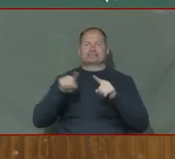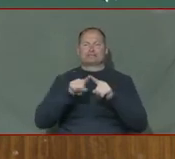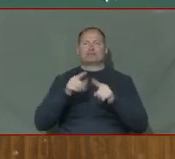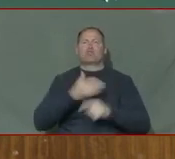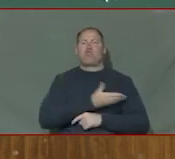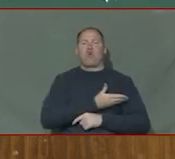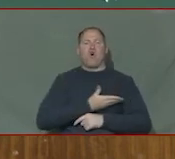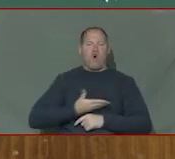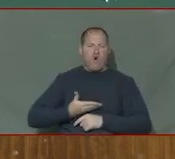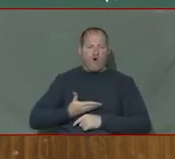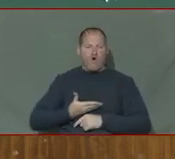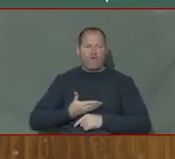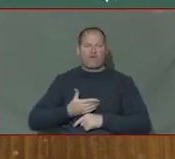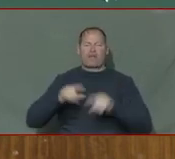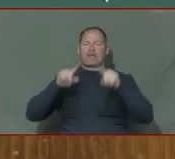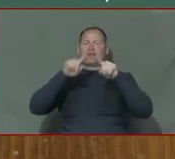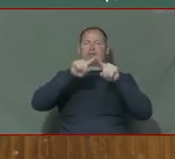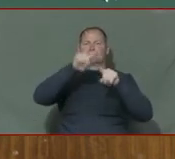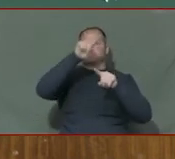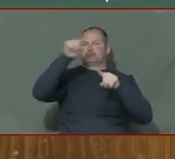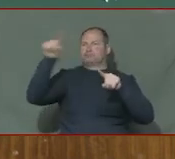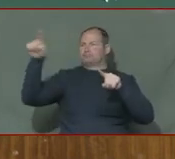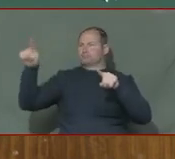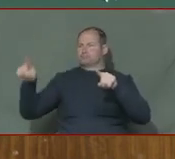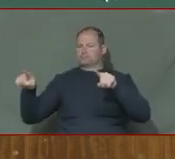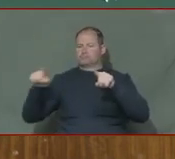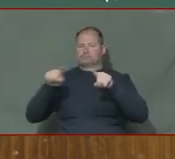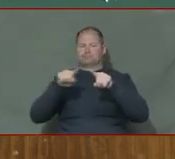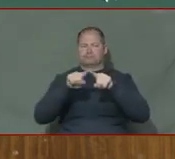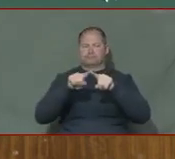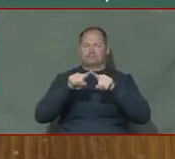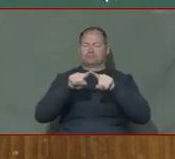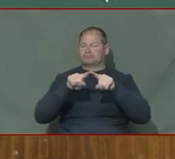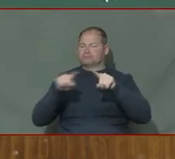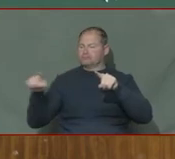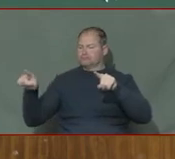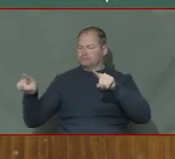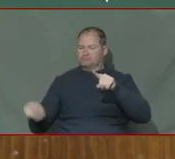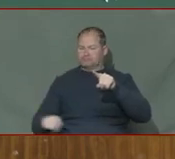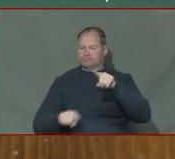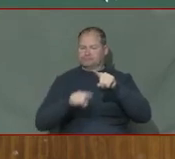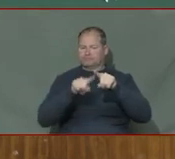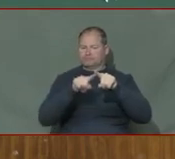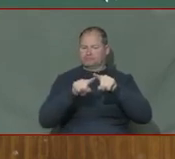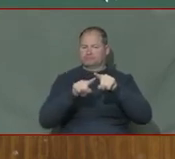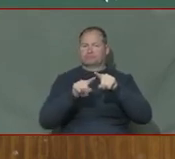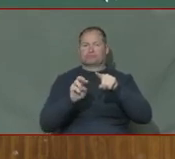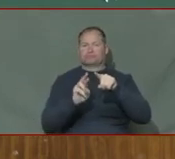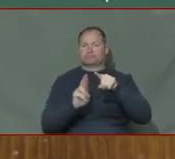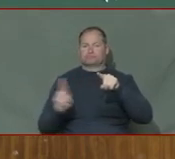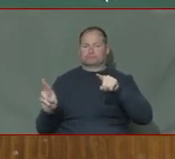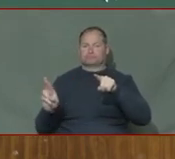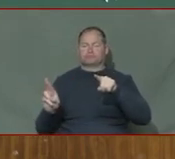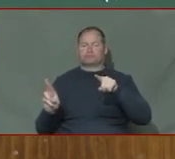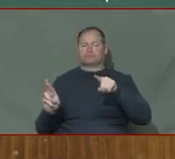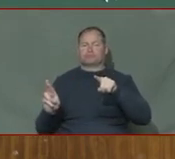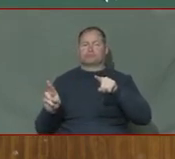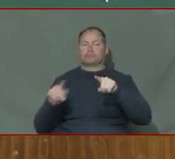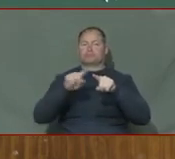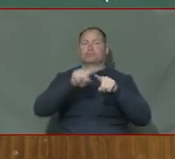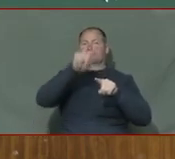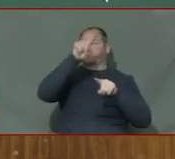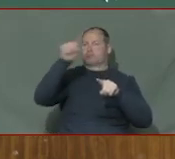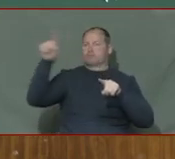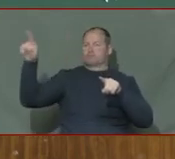semicircle. The semicircle has a radius r, and the rectangle has a